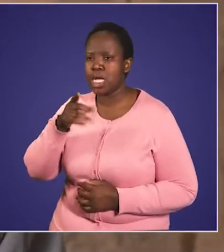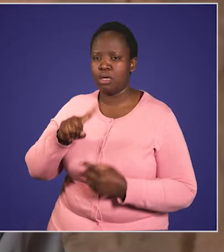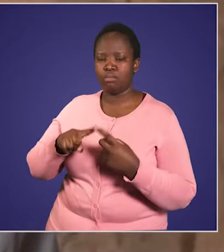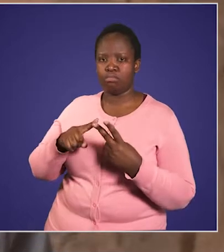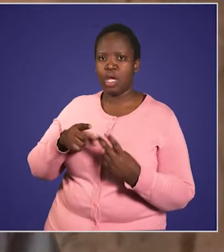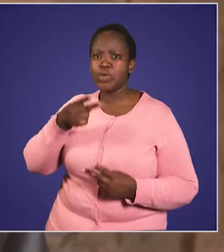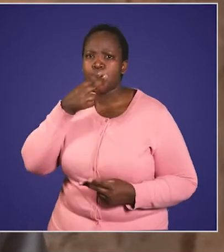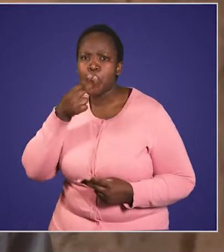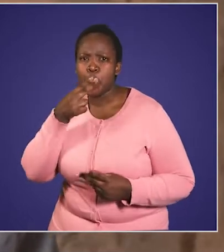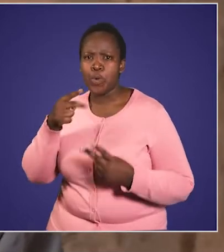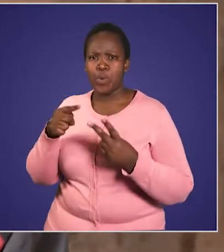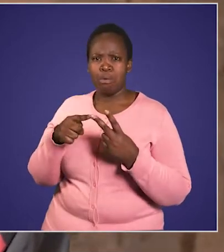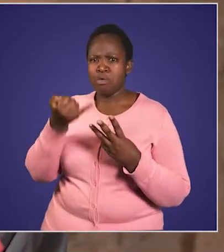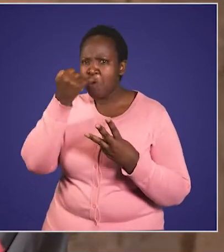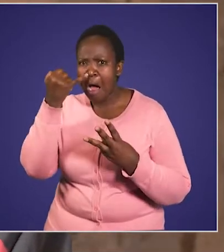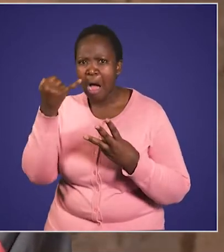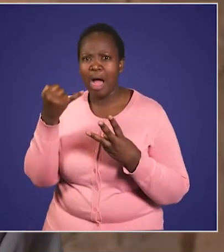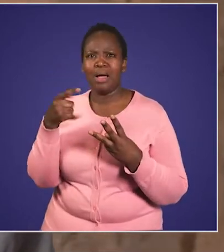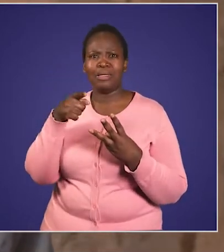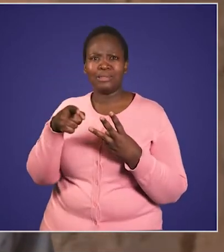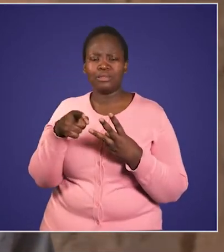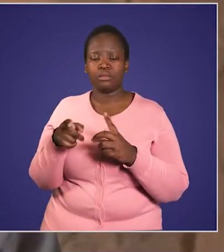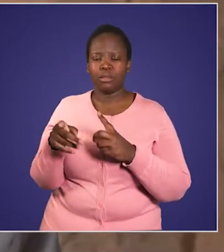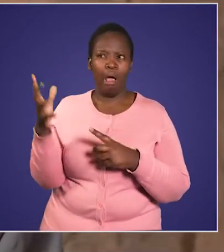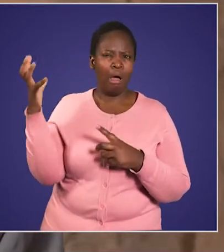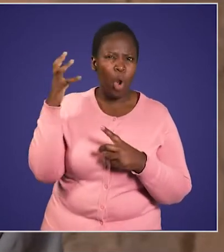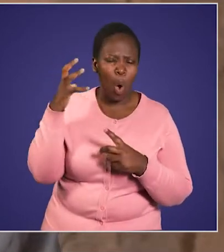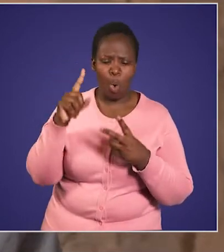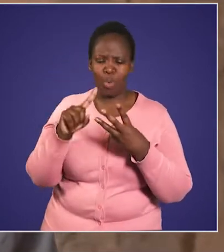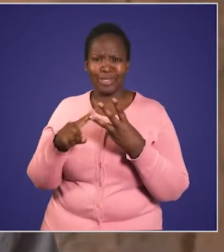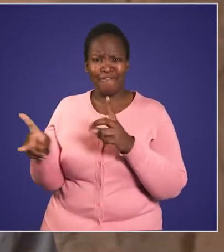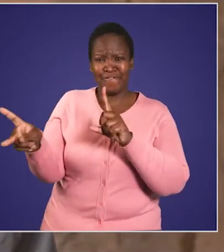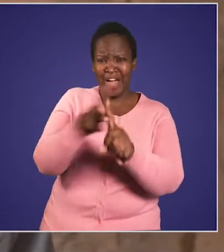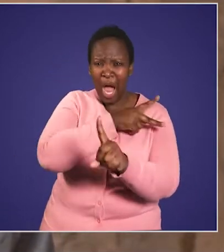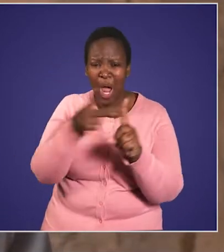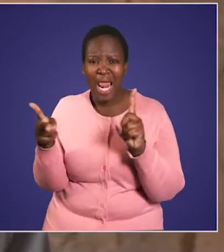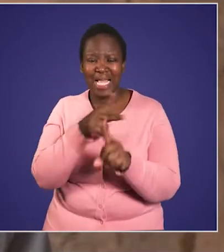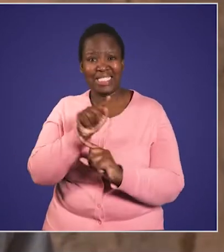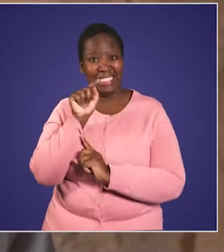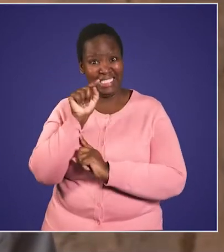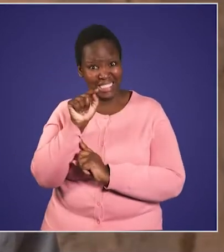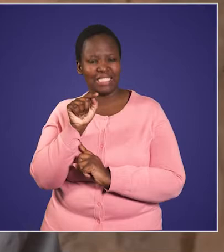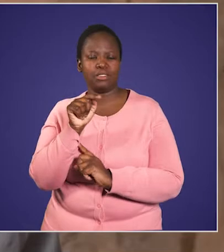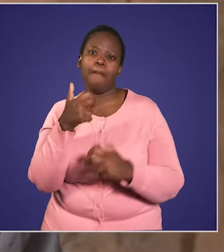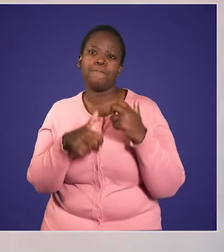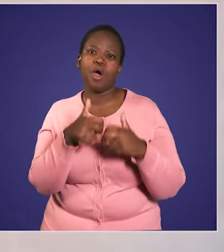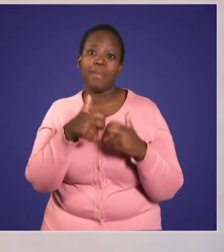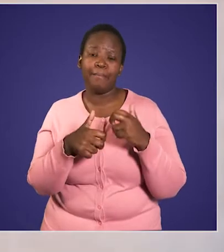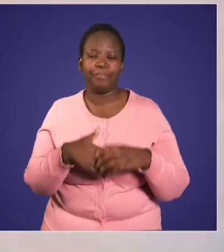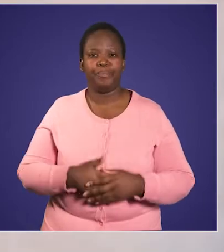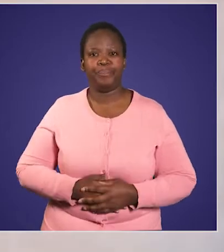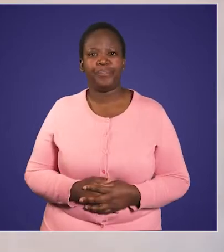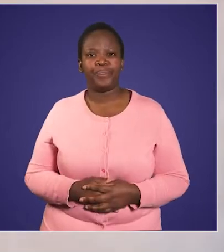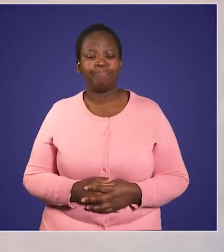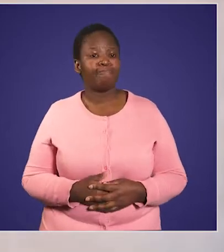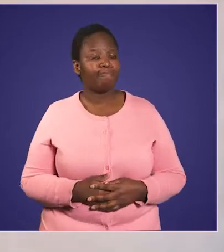drink alcohol, make noise, violence everywhere. It's now something else. When